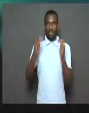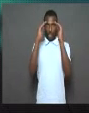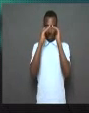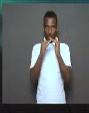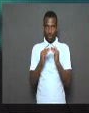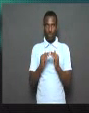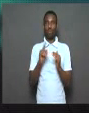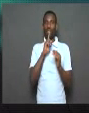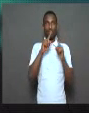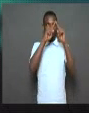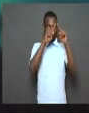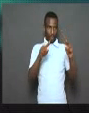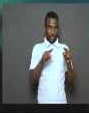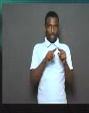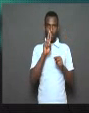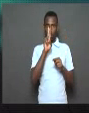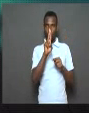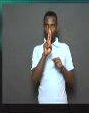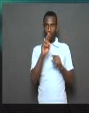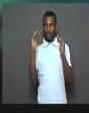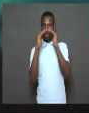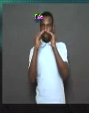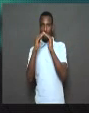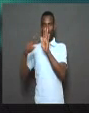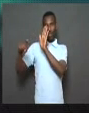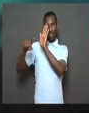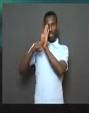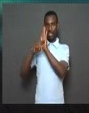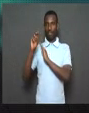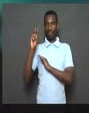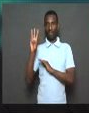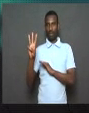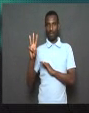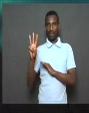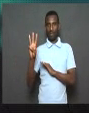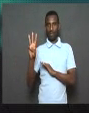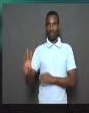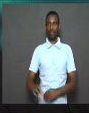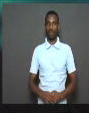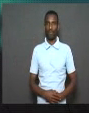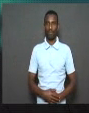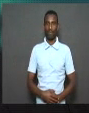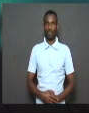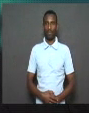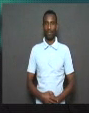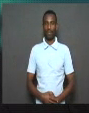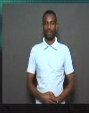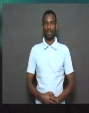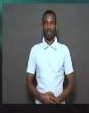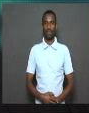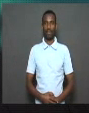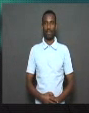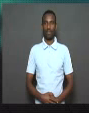Thus, the equation is delta U equals